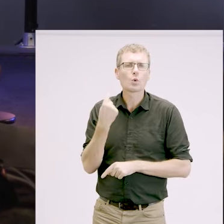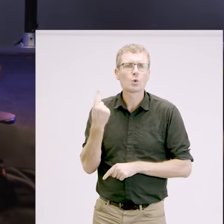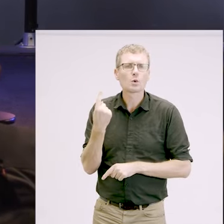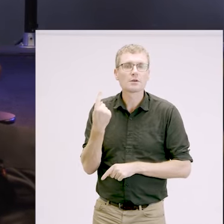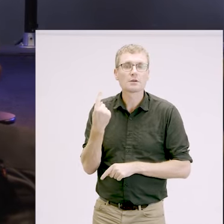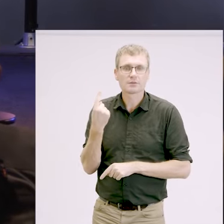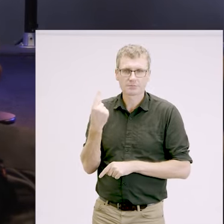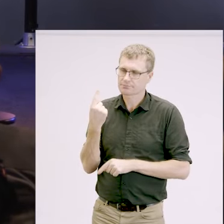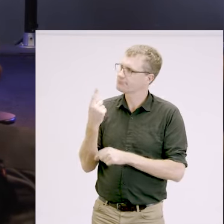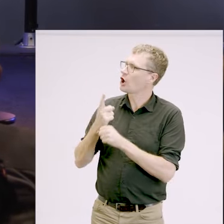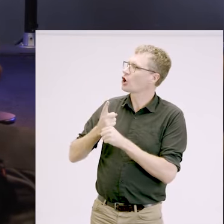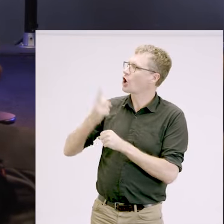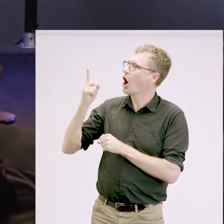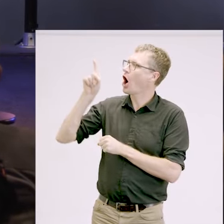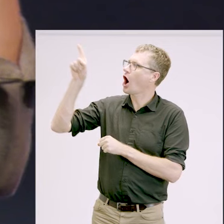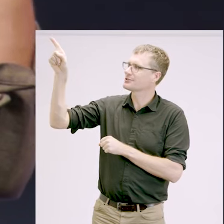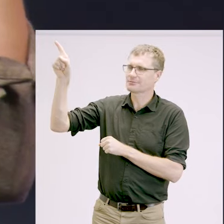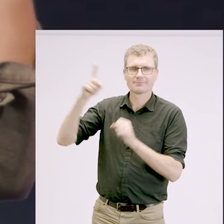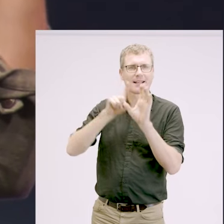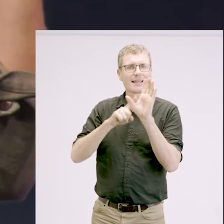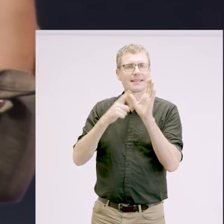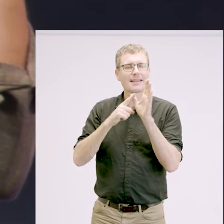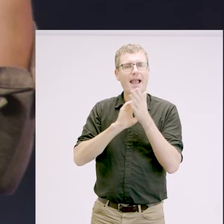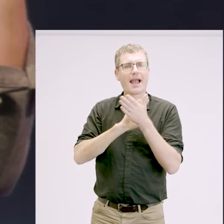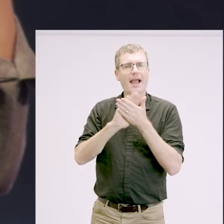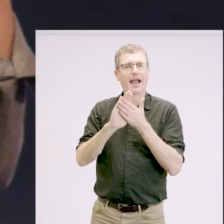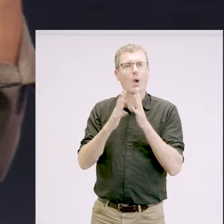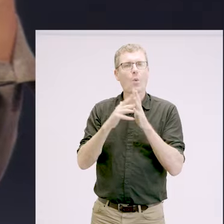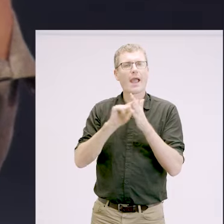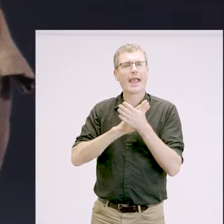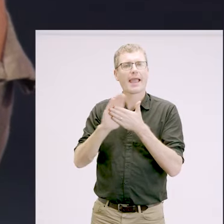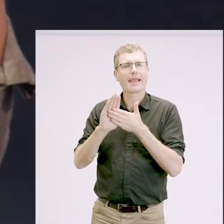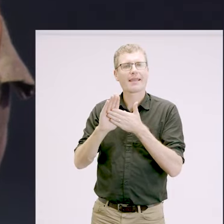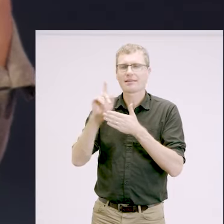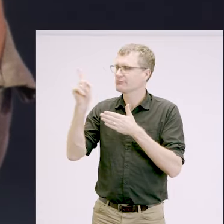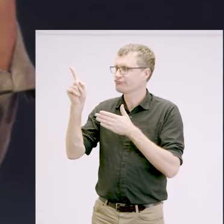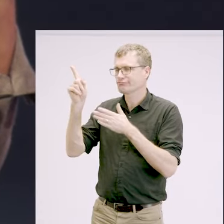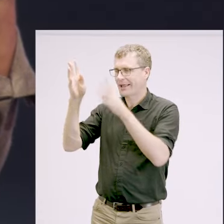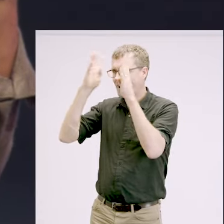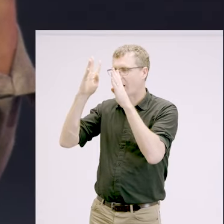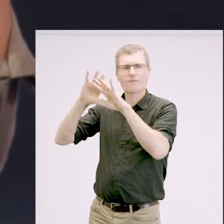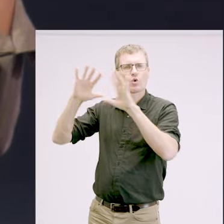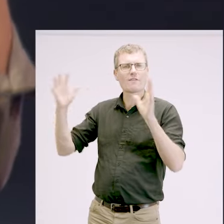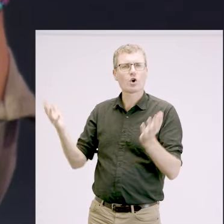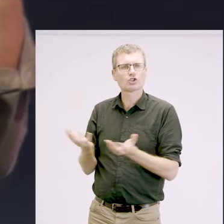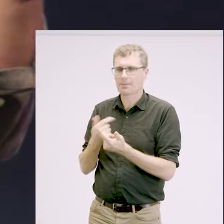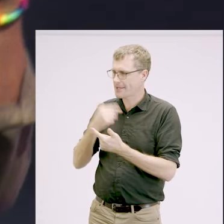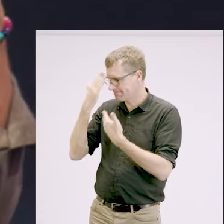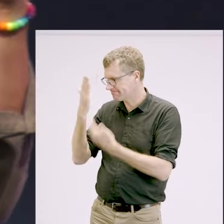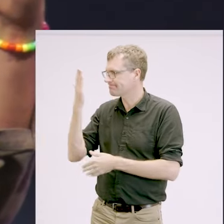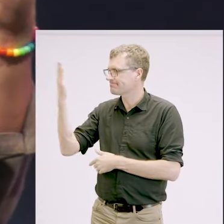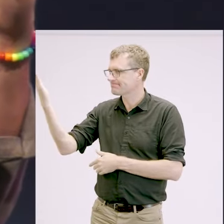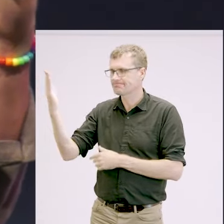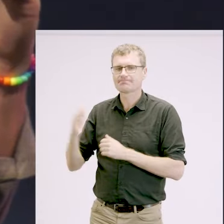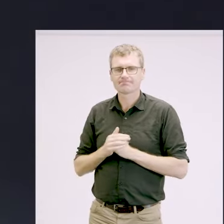the order of things is that the living God, Yahweh, King of the universe, is my king, and I fear him above